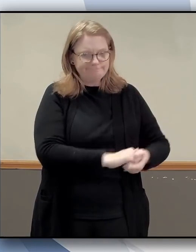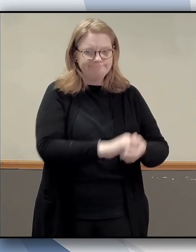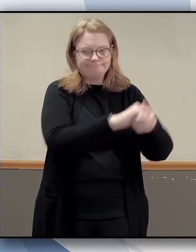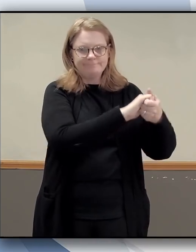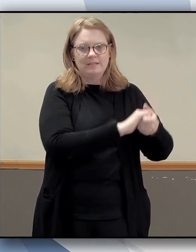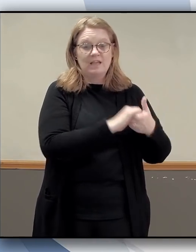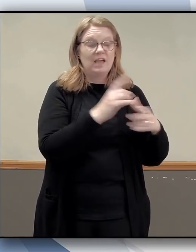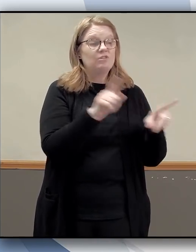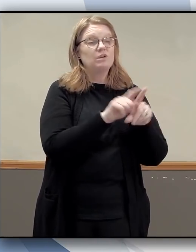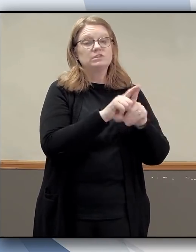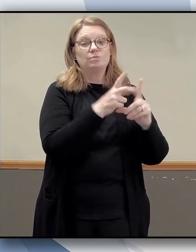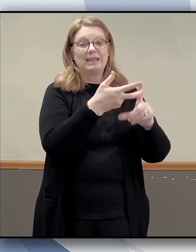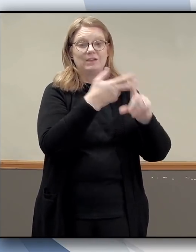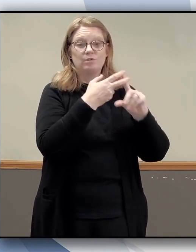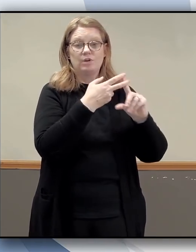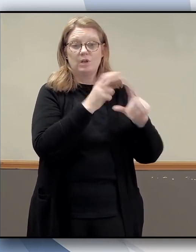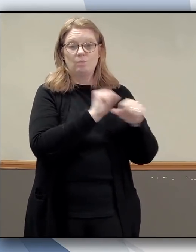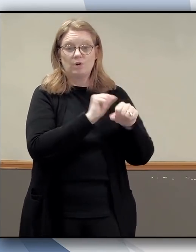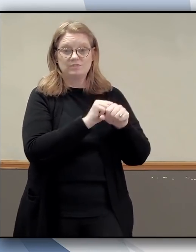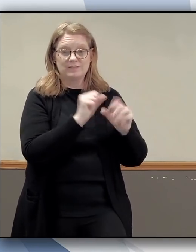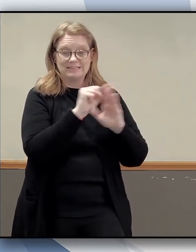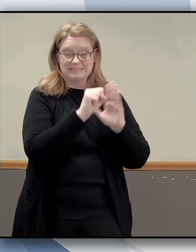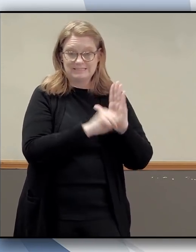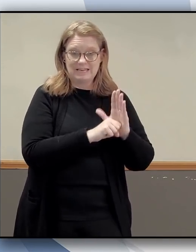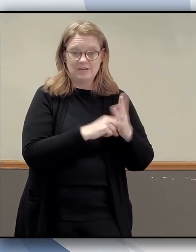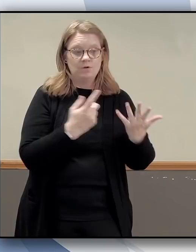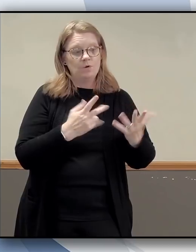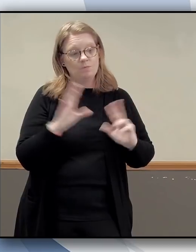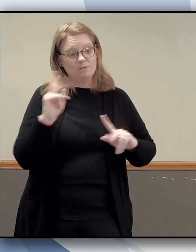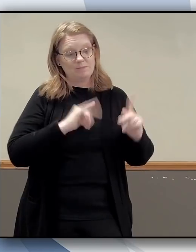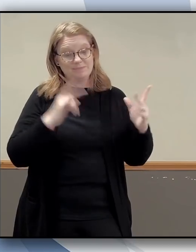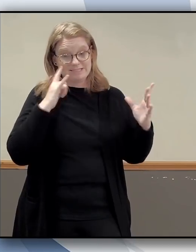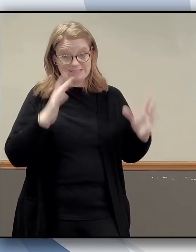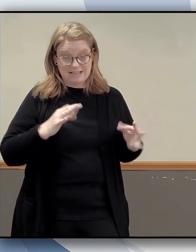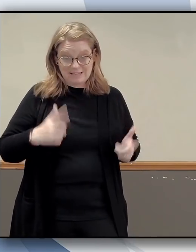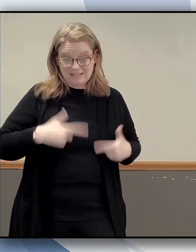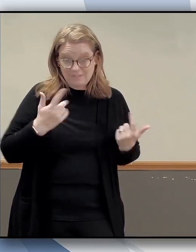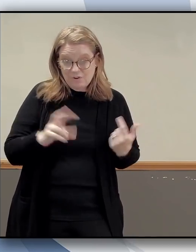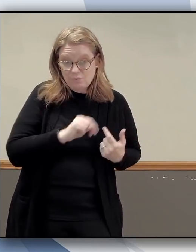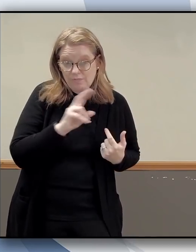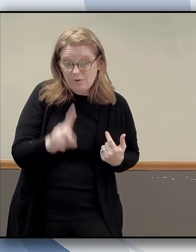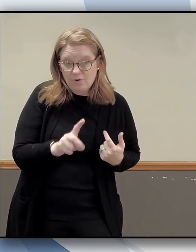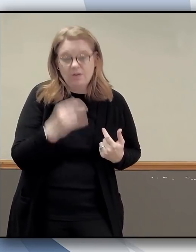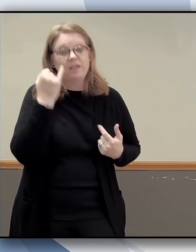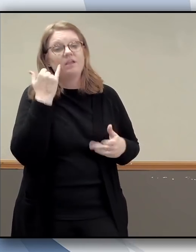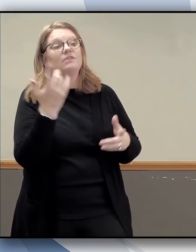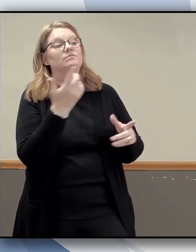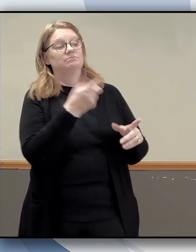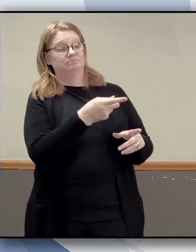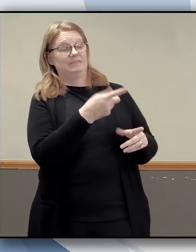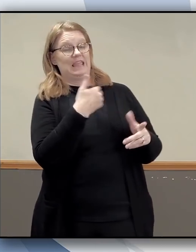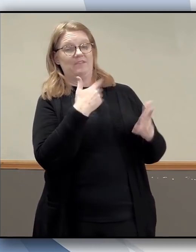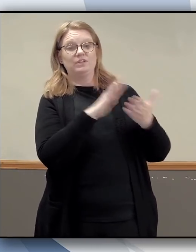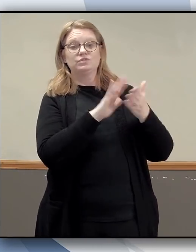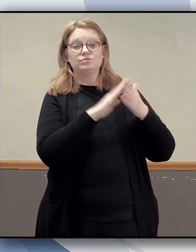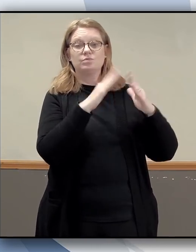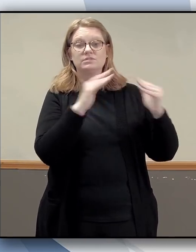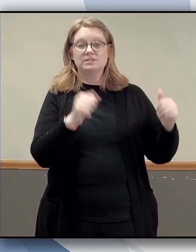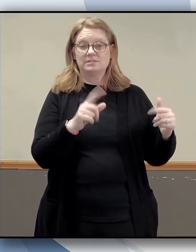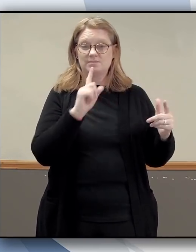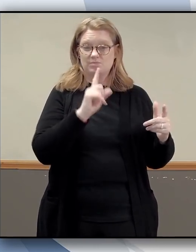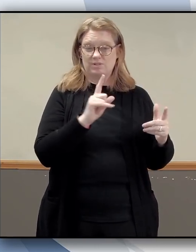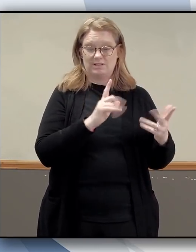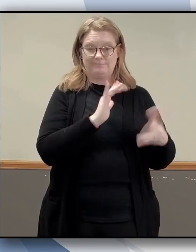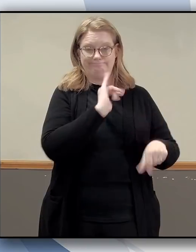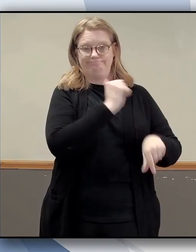state, because one of the first things that people look at when they're deciding to live in North Dakota is whether or not they've got a school system that makes sense, and